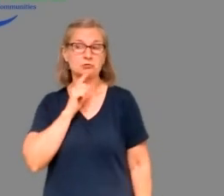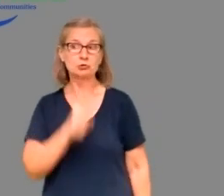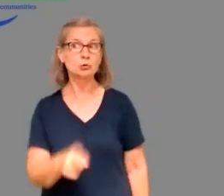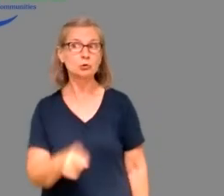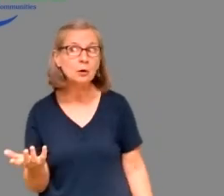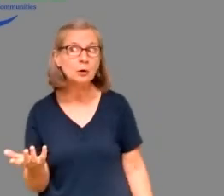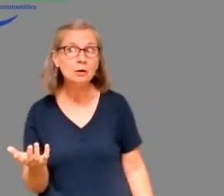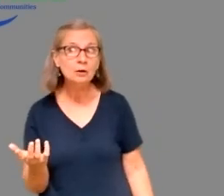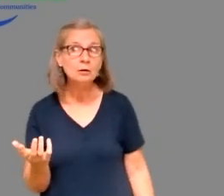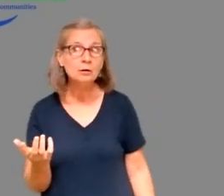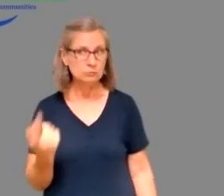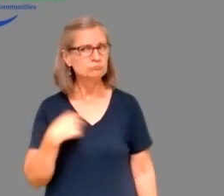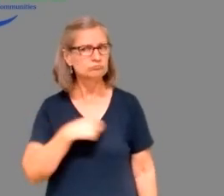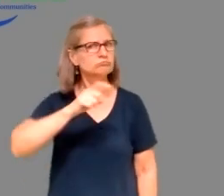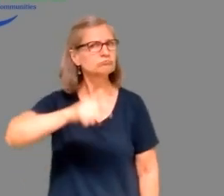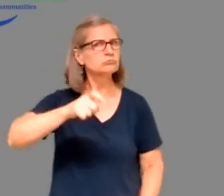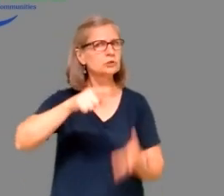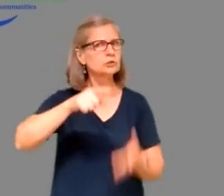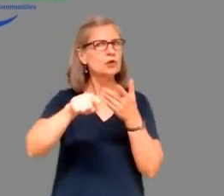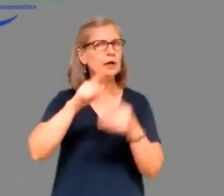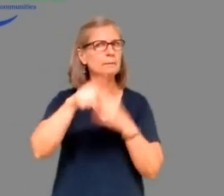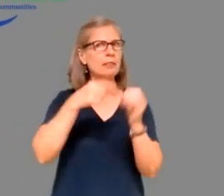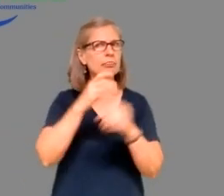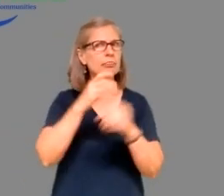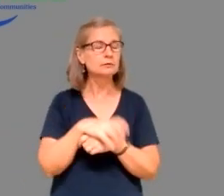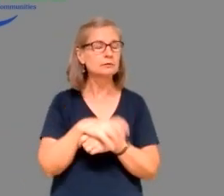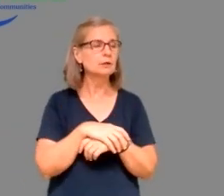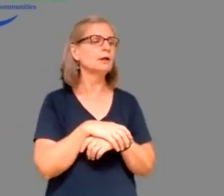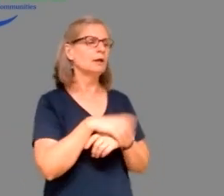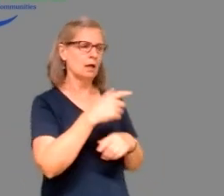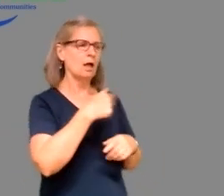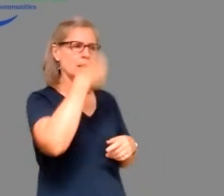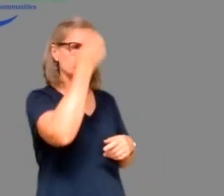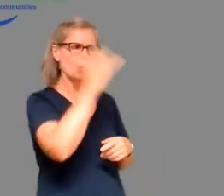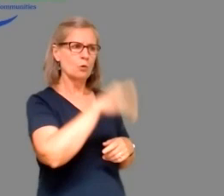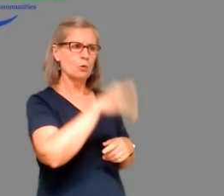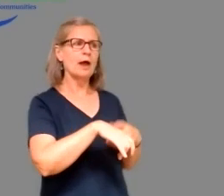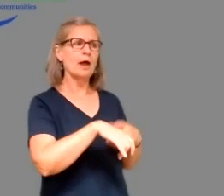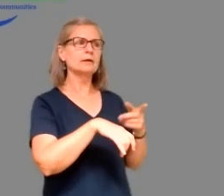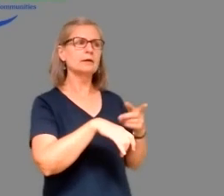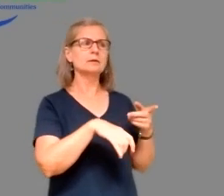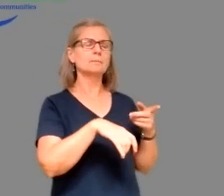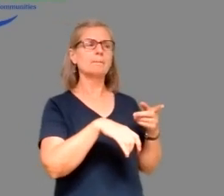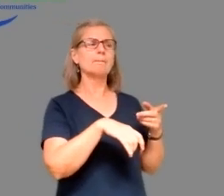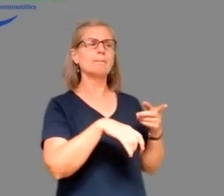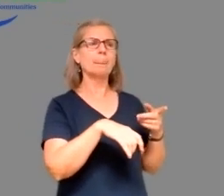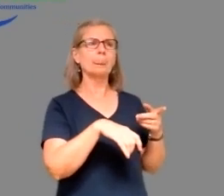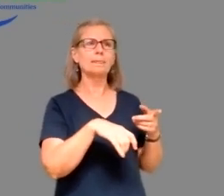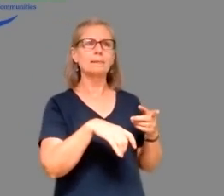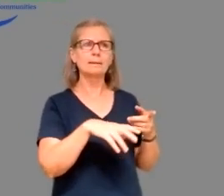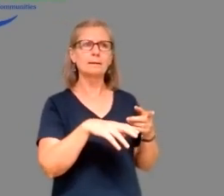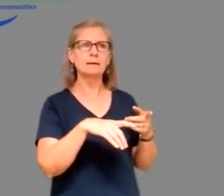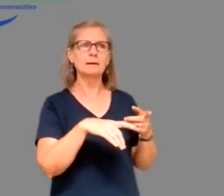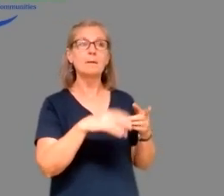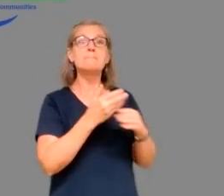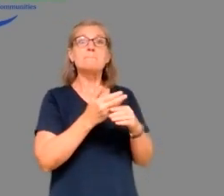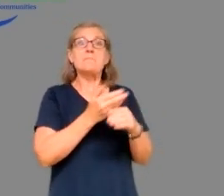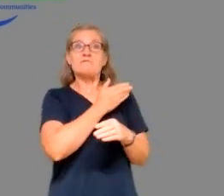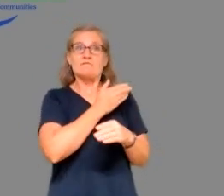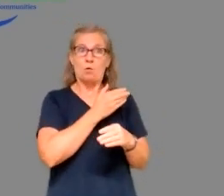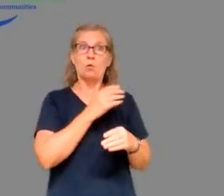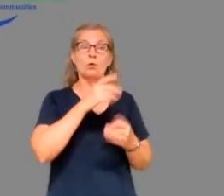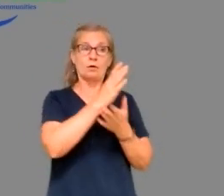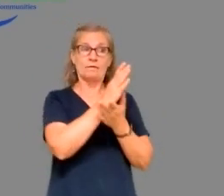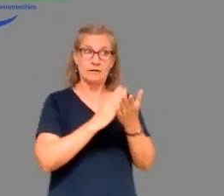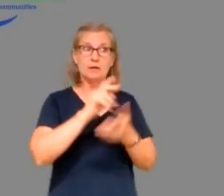be something we would need to look into. I know that the guidance that came out with pre-phase one, as we